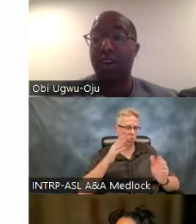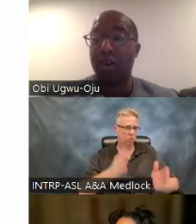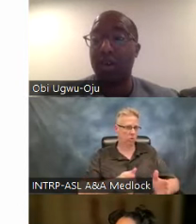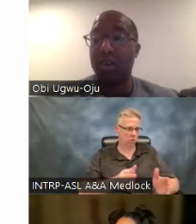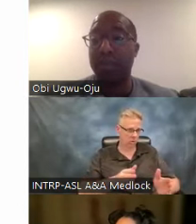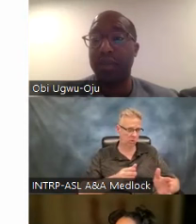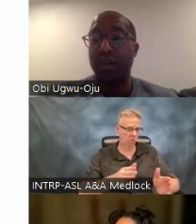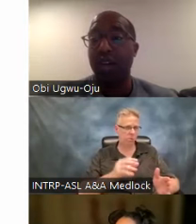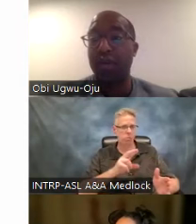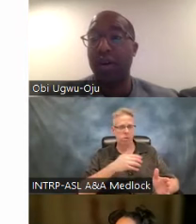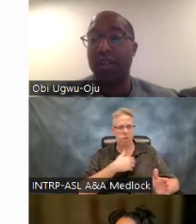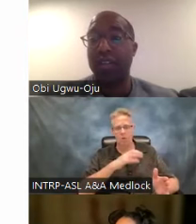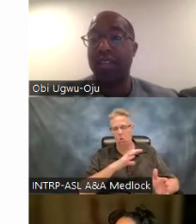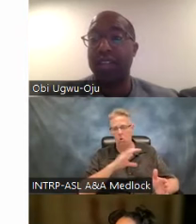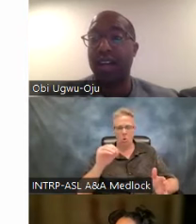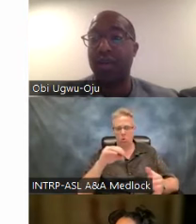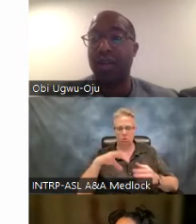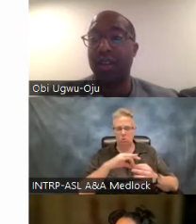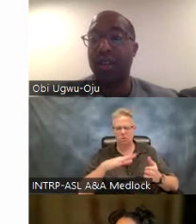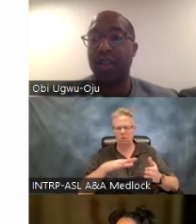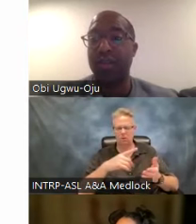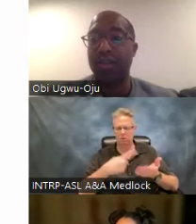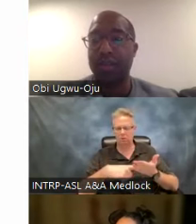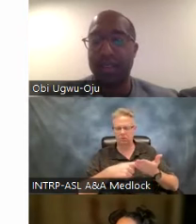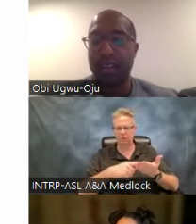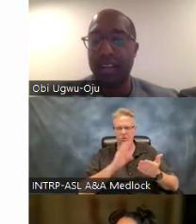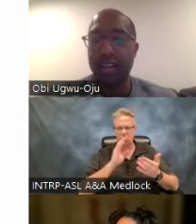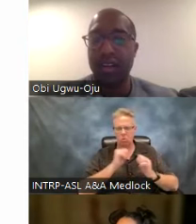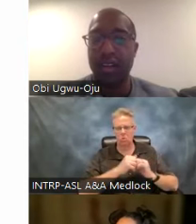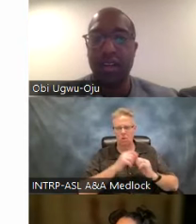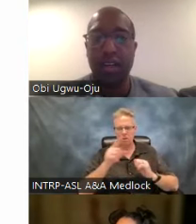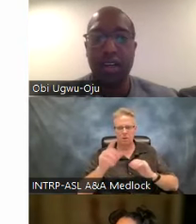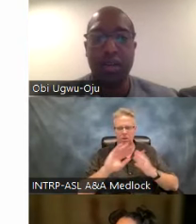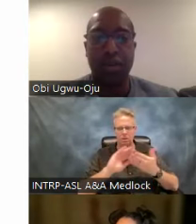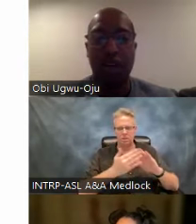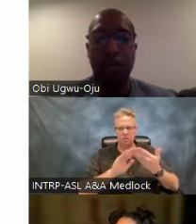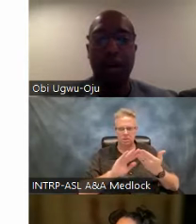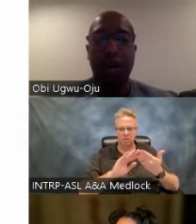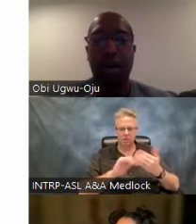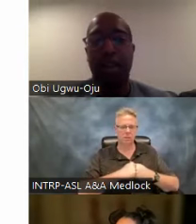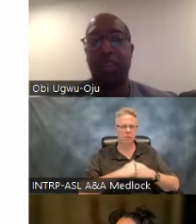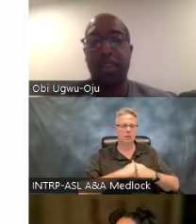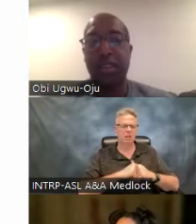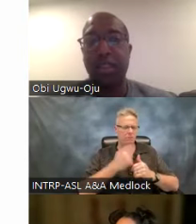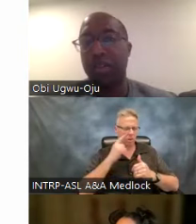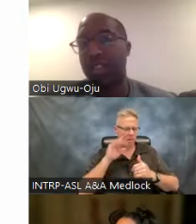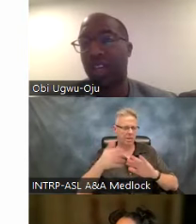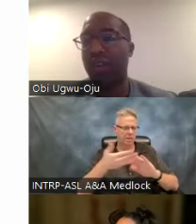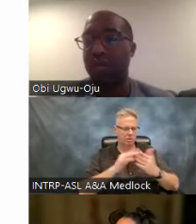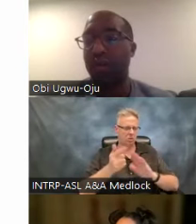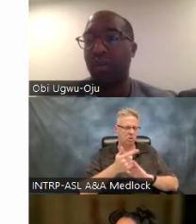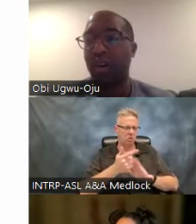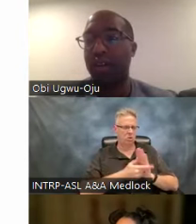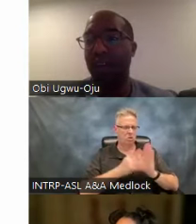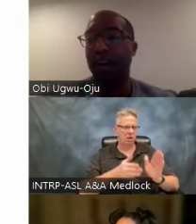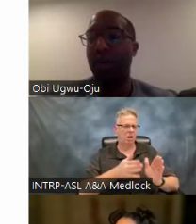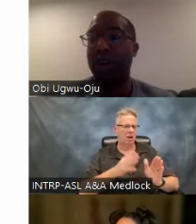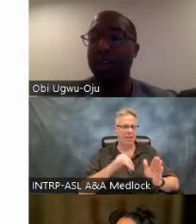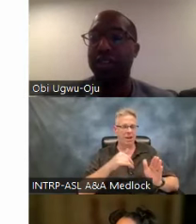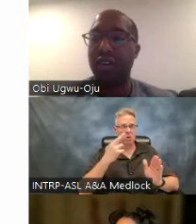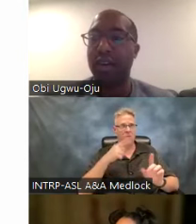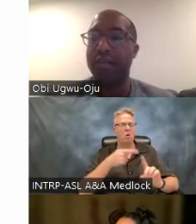have co-ownership. We'll have to discuss that with the city attorney, but that was just like a reasonable point,